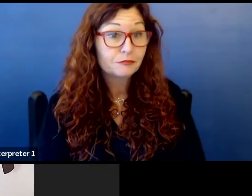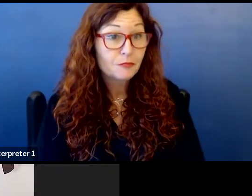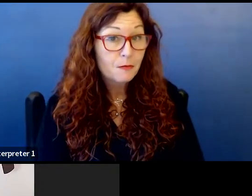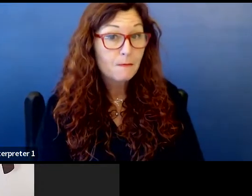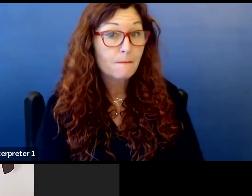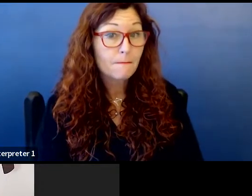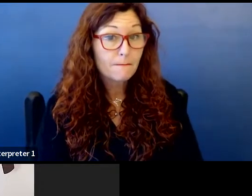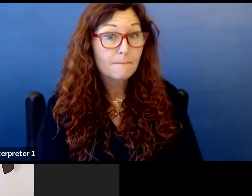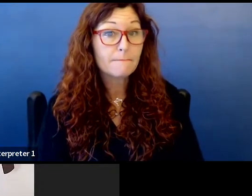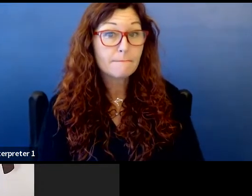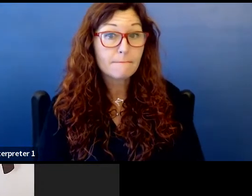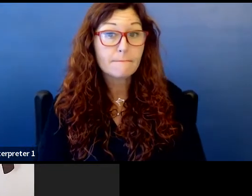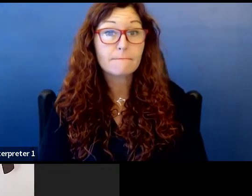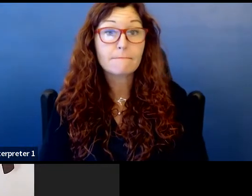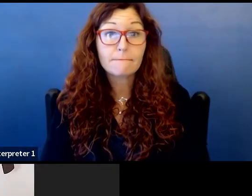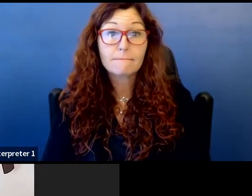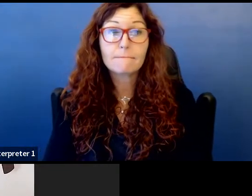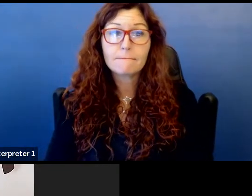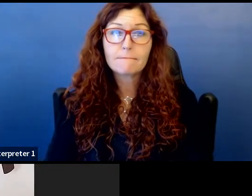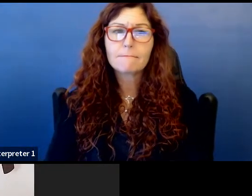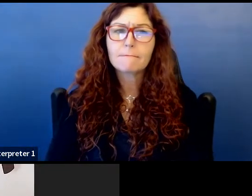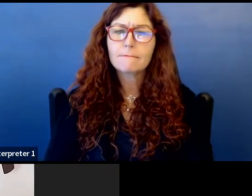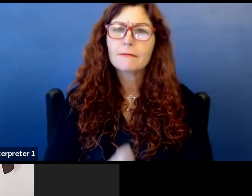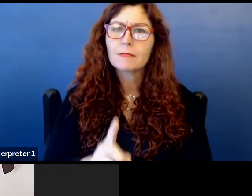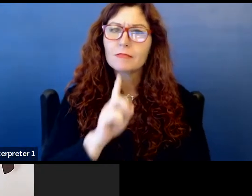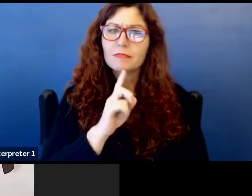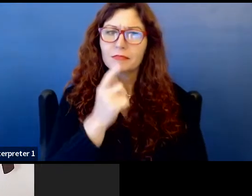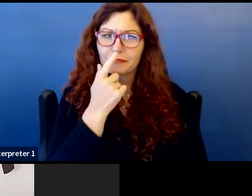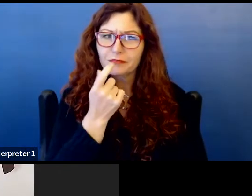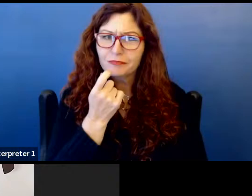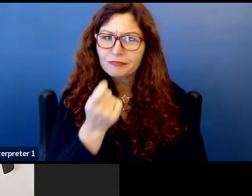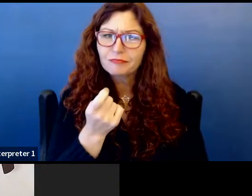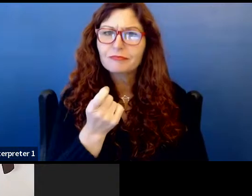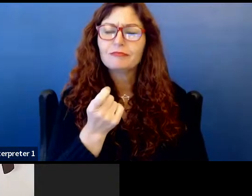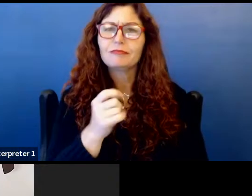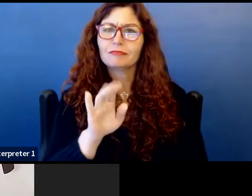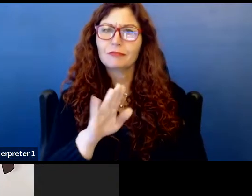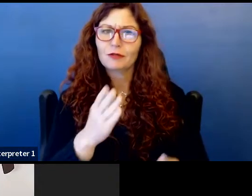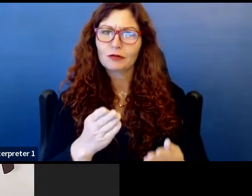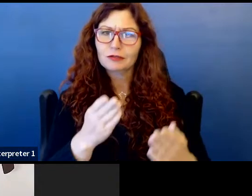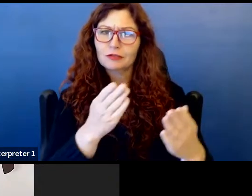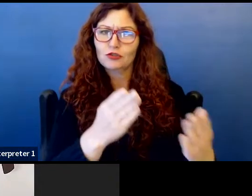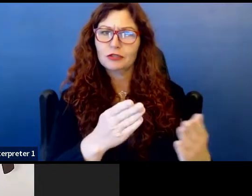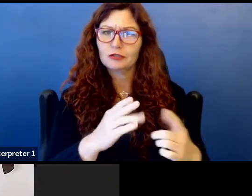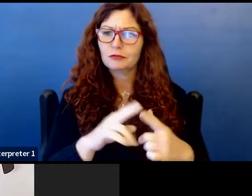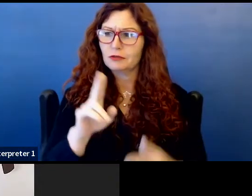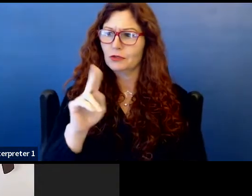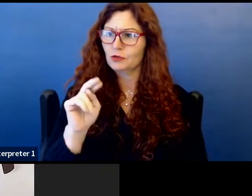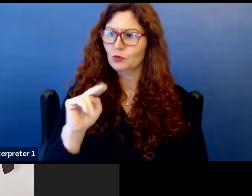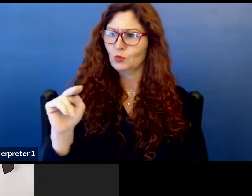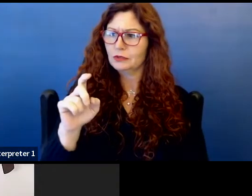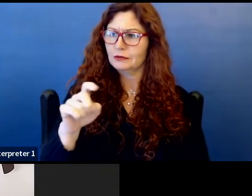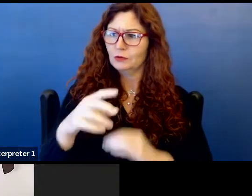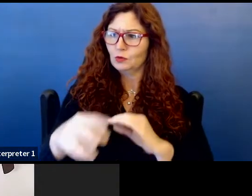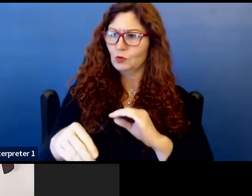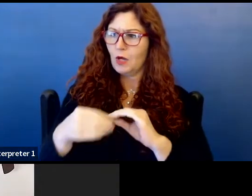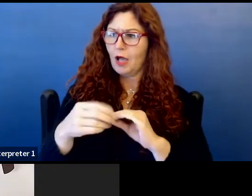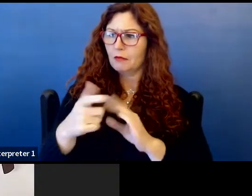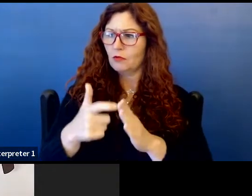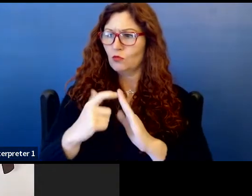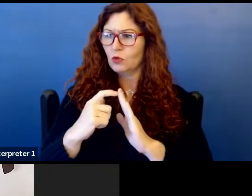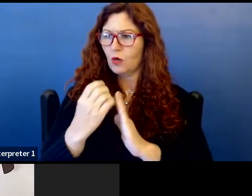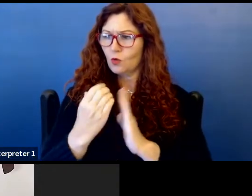suggestion that you should consider having as sort of a mandatory course during the apprenticeship process sexual